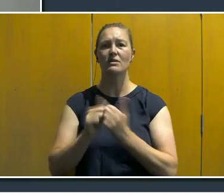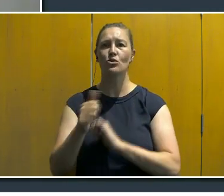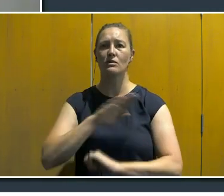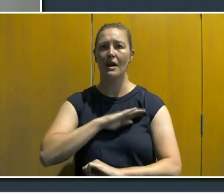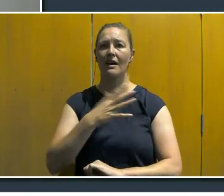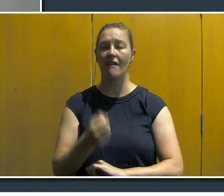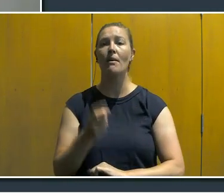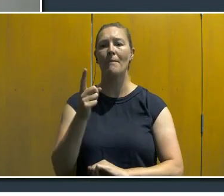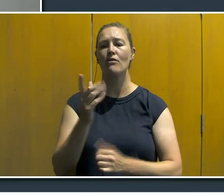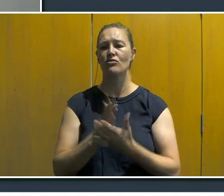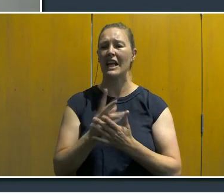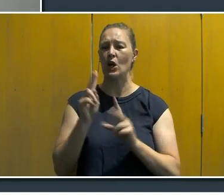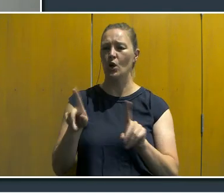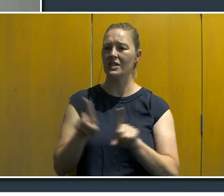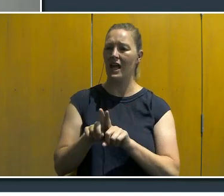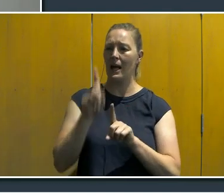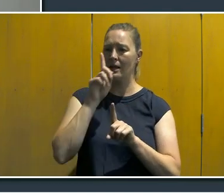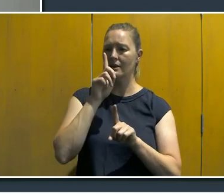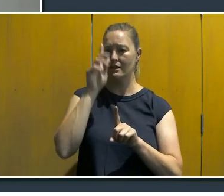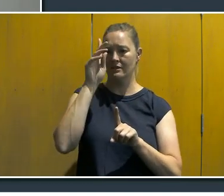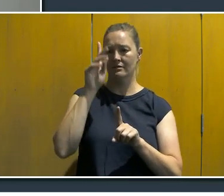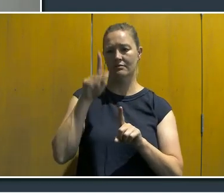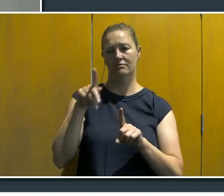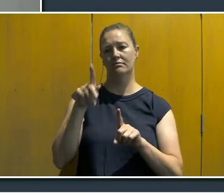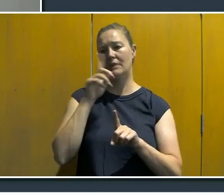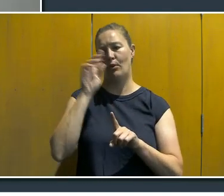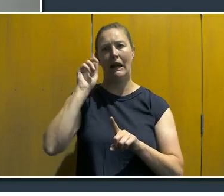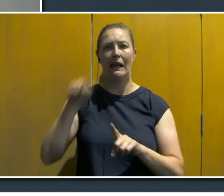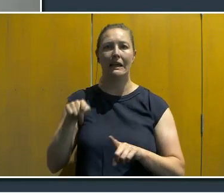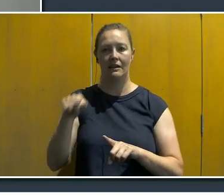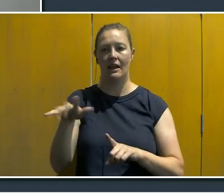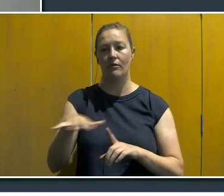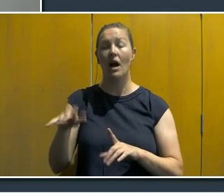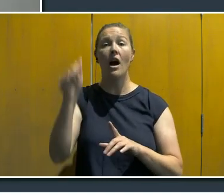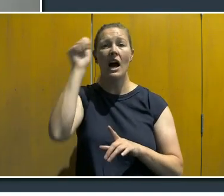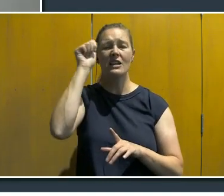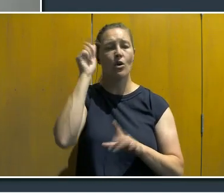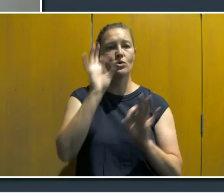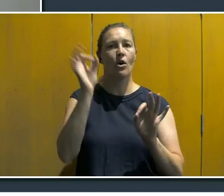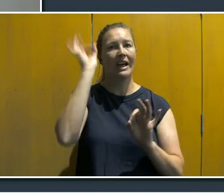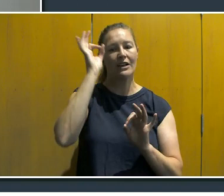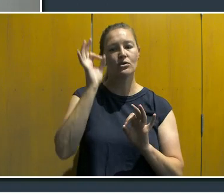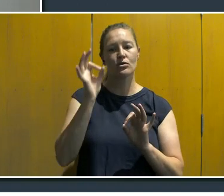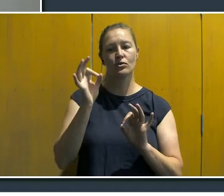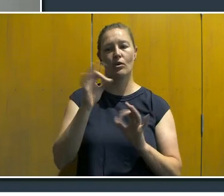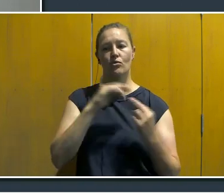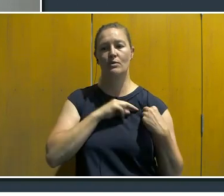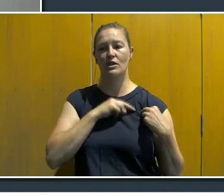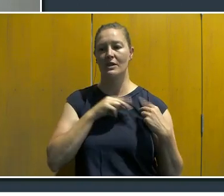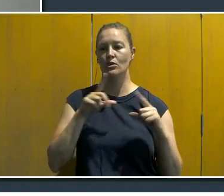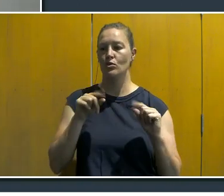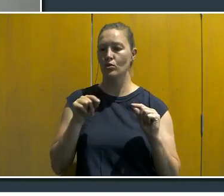me, it looks very neglected. I know it isn't the council's responsibility to do roadside